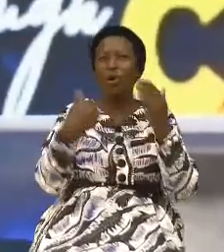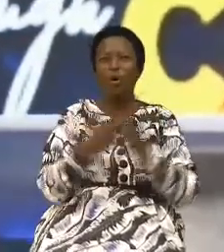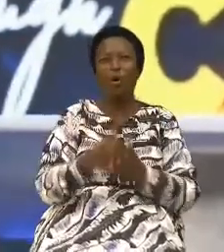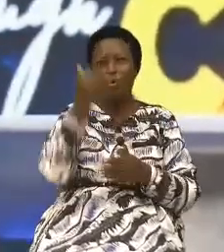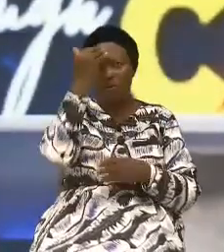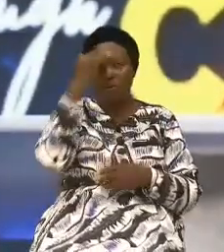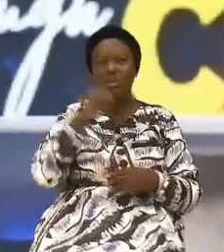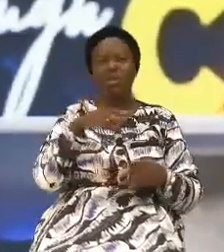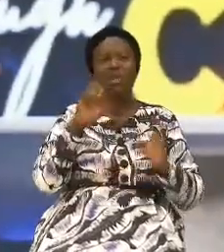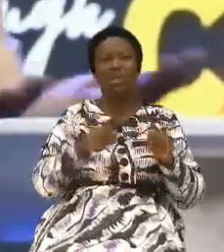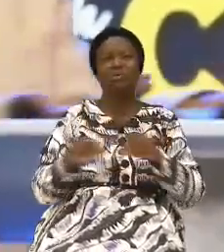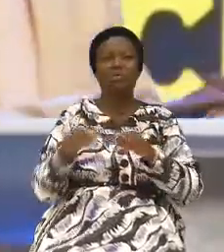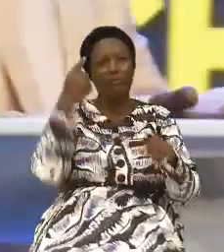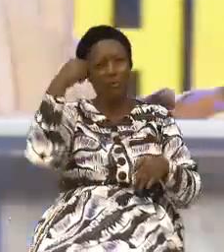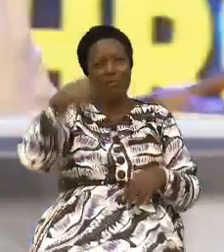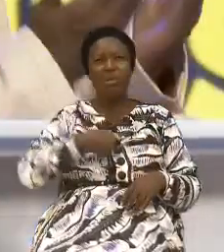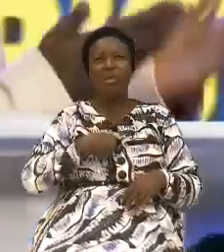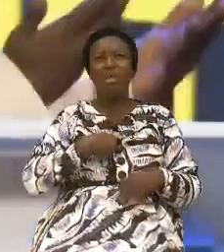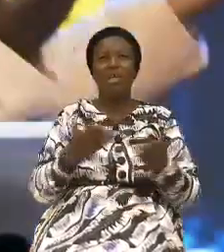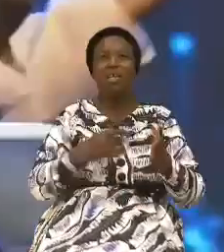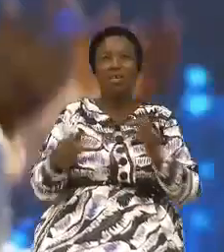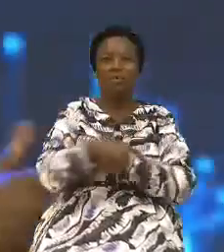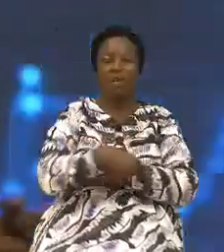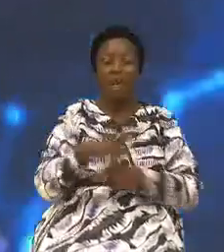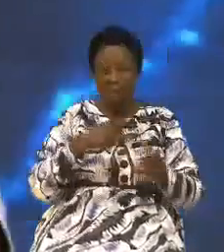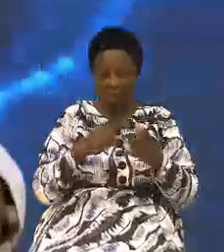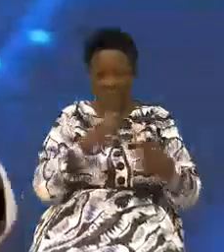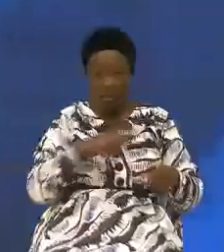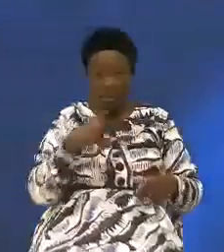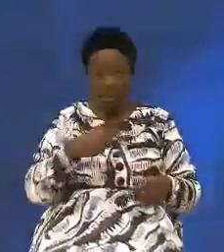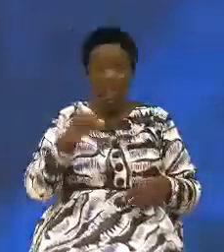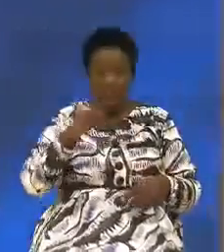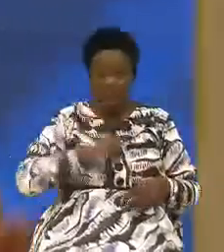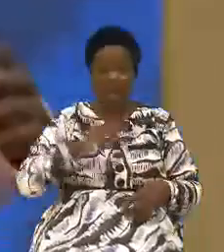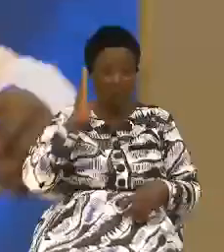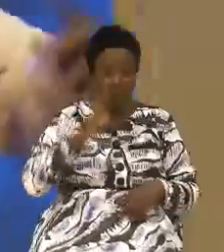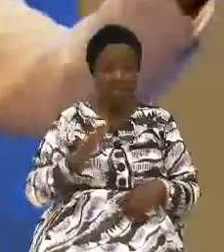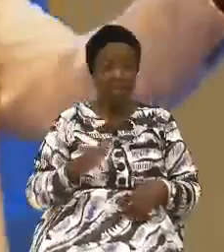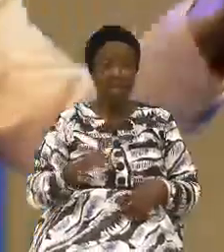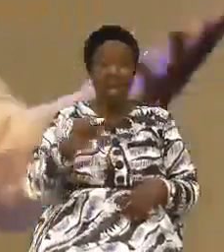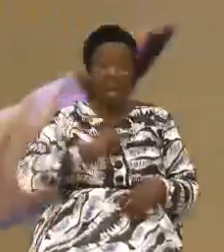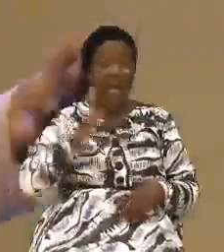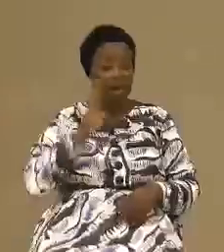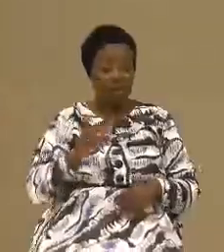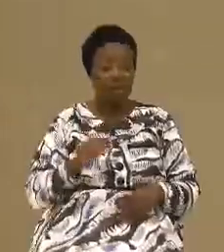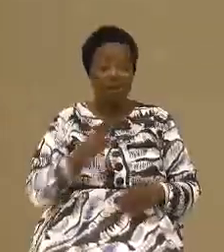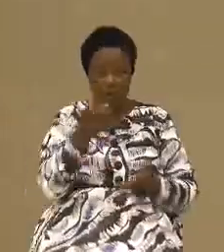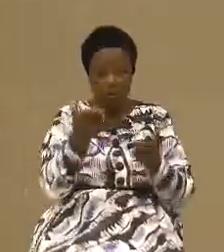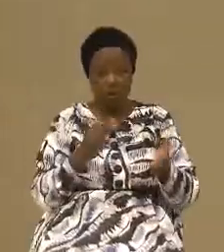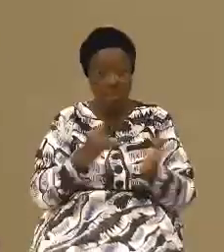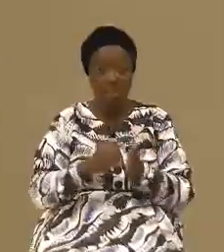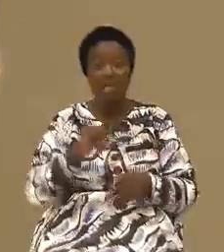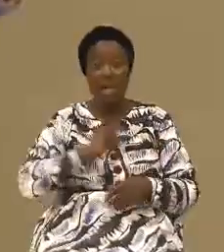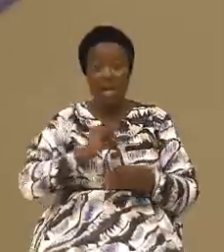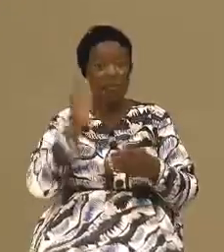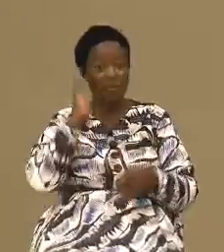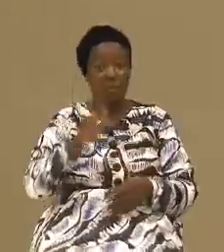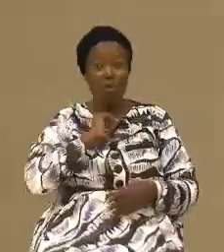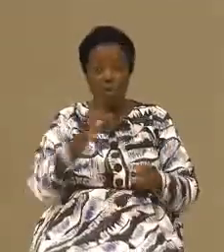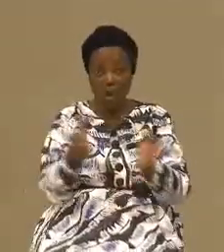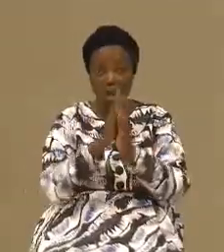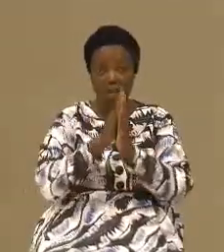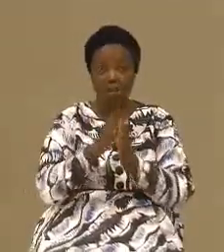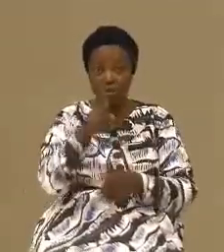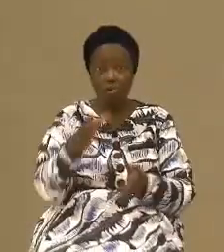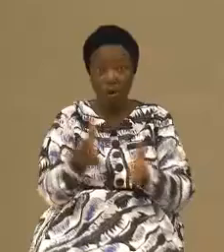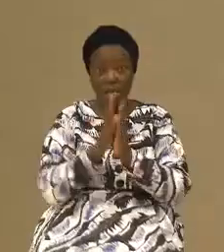me here today. And the Lord said, I will. I will. You want it? I will. You ask? I will. You